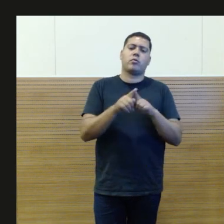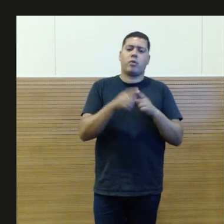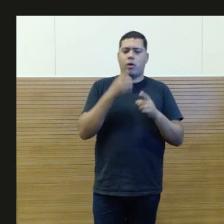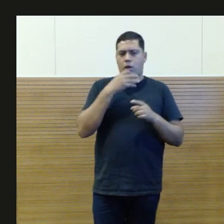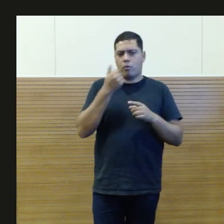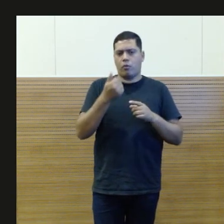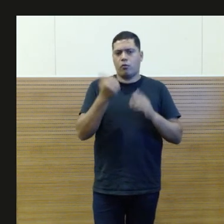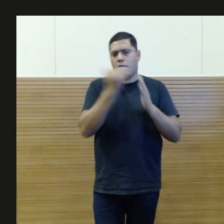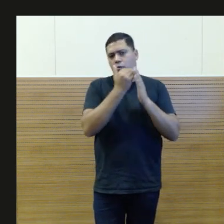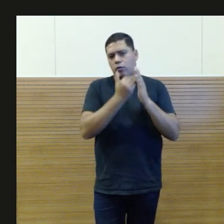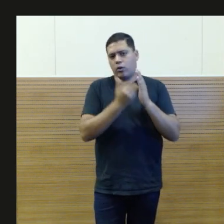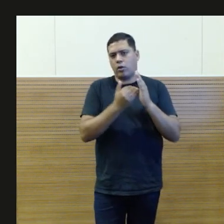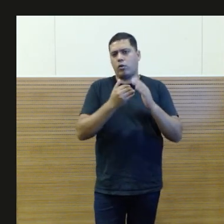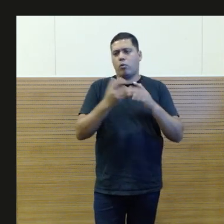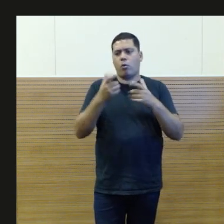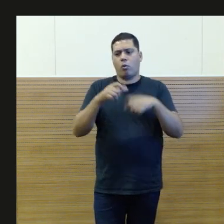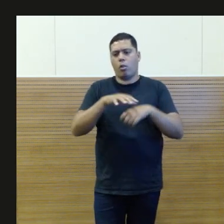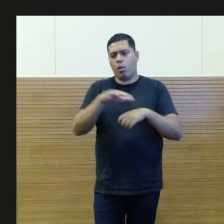Can you see it?